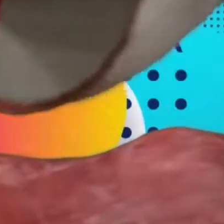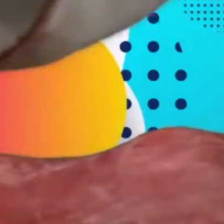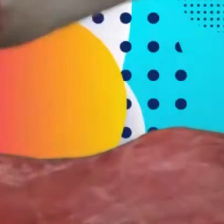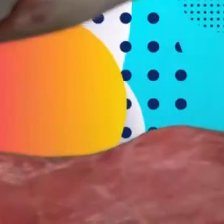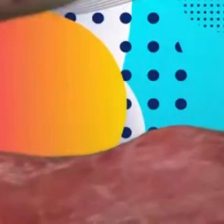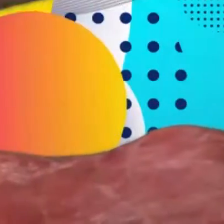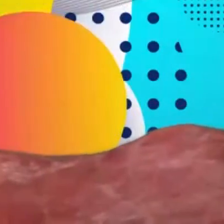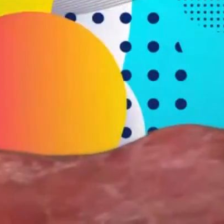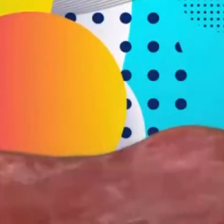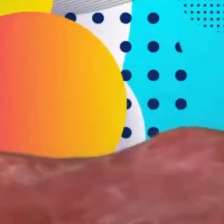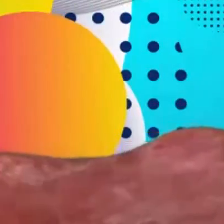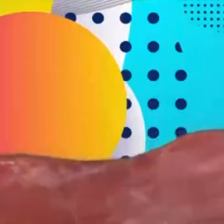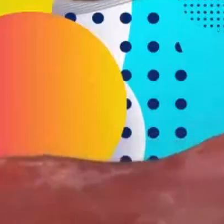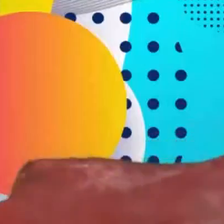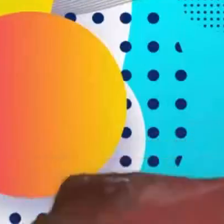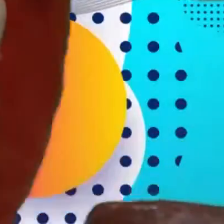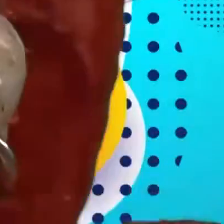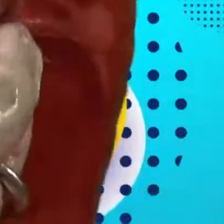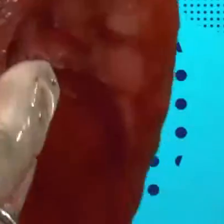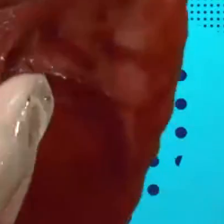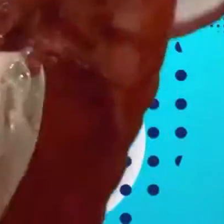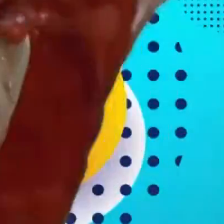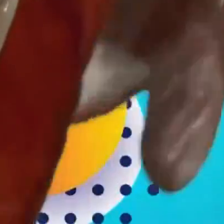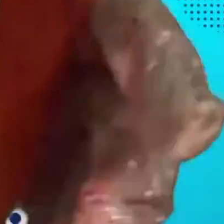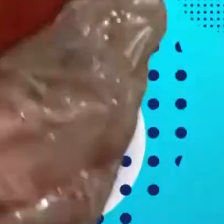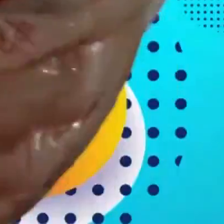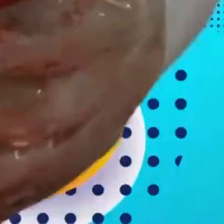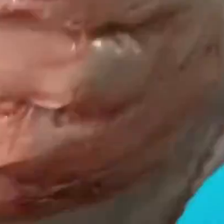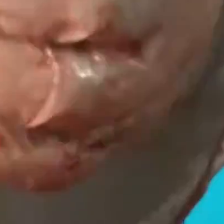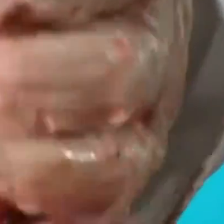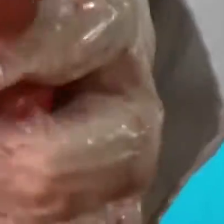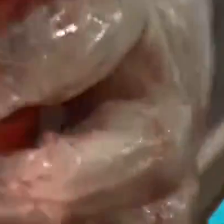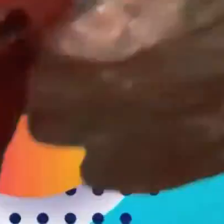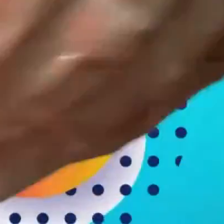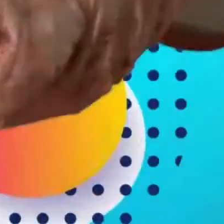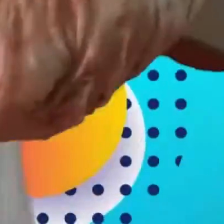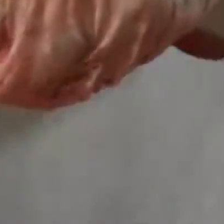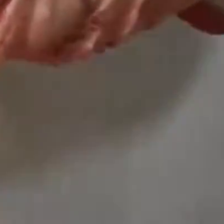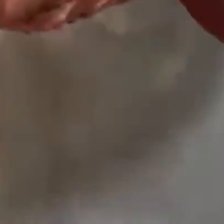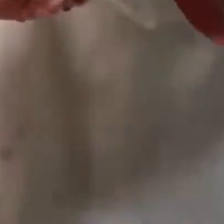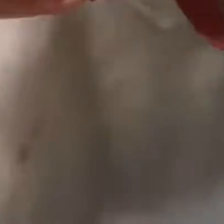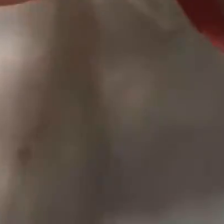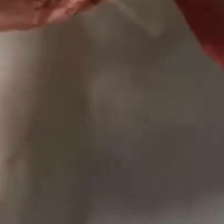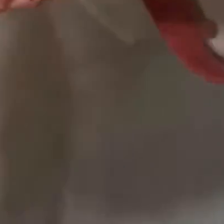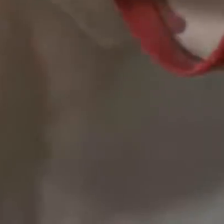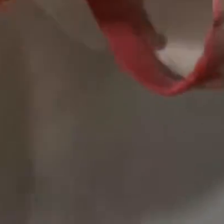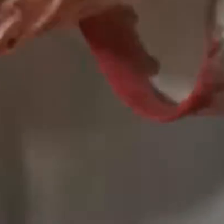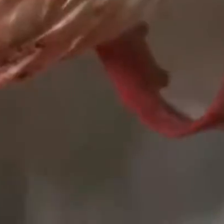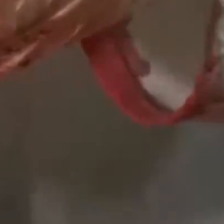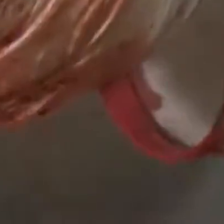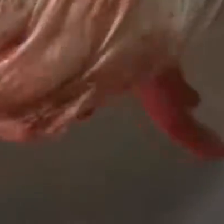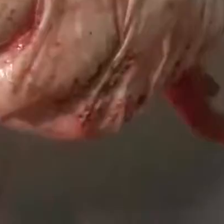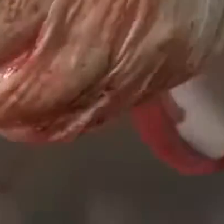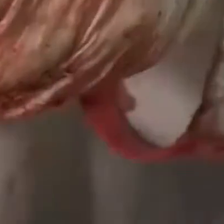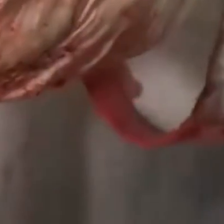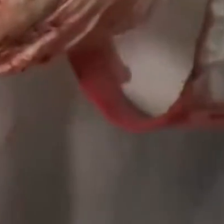trachea while you're doing it. There we go. Do you see what I'm doing? I'm cutting it open. I don't want to cut too much there. Let's cut